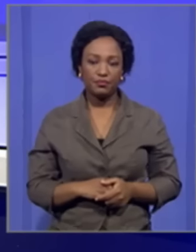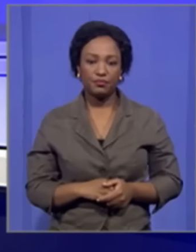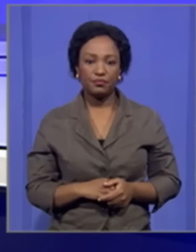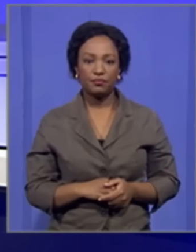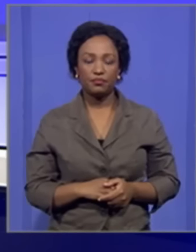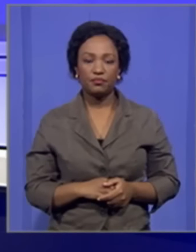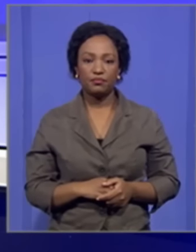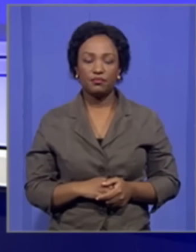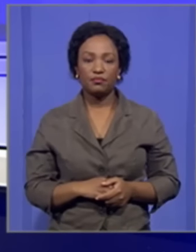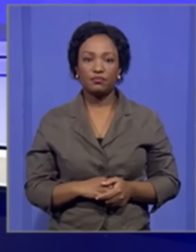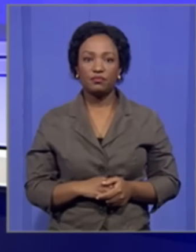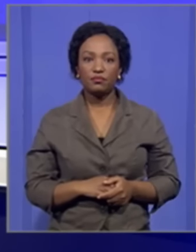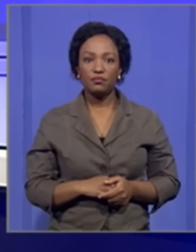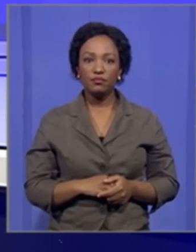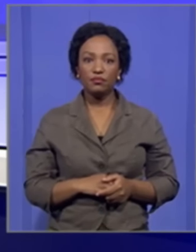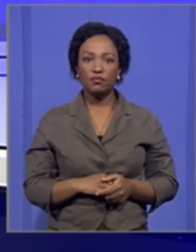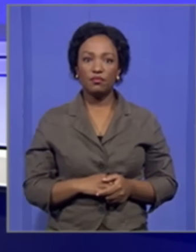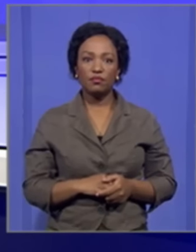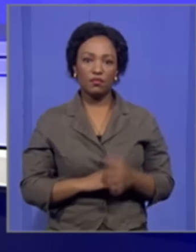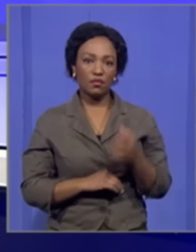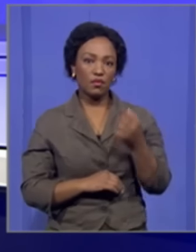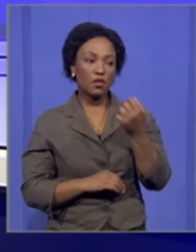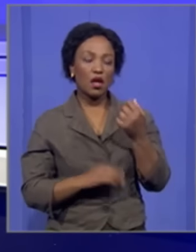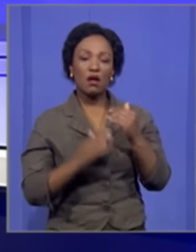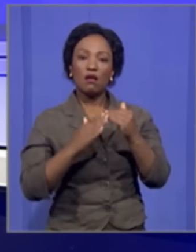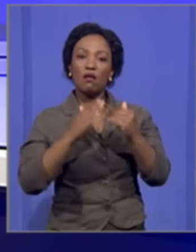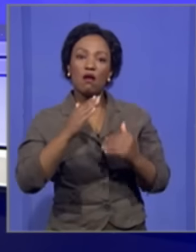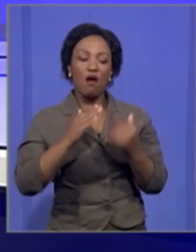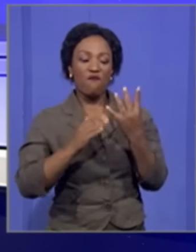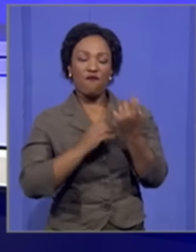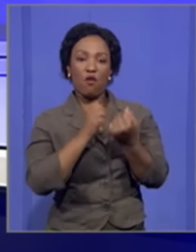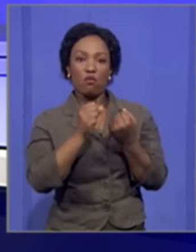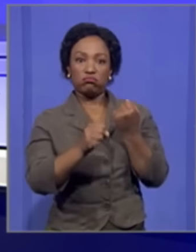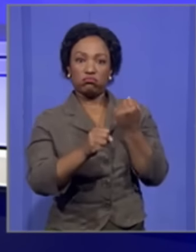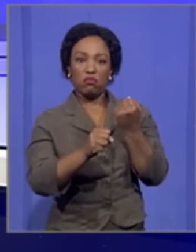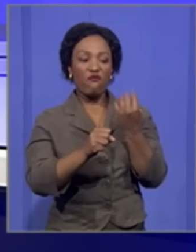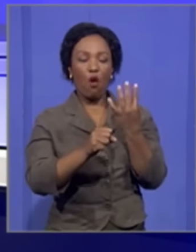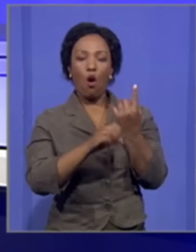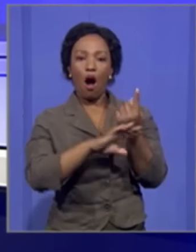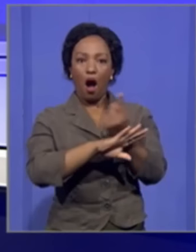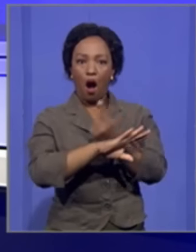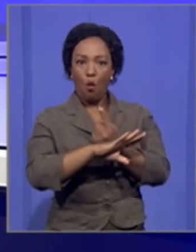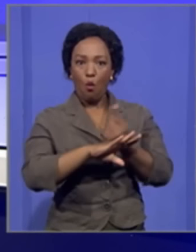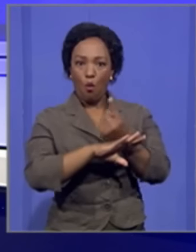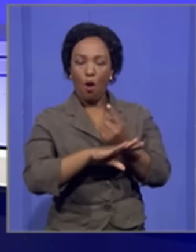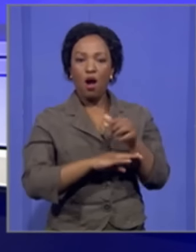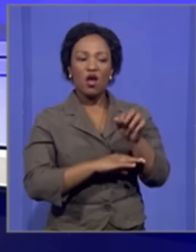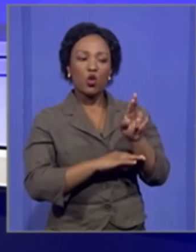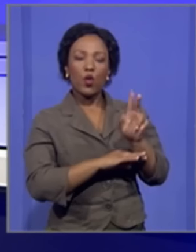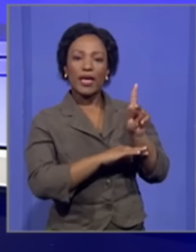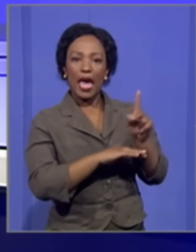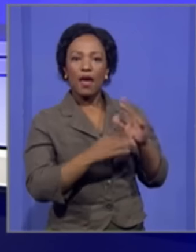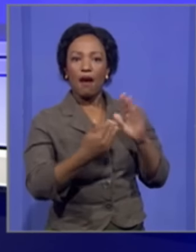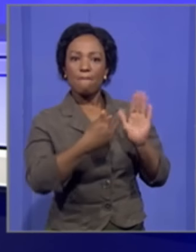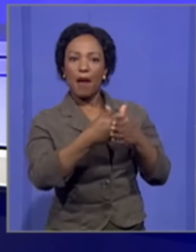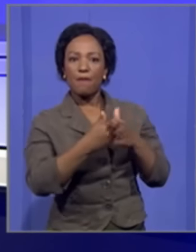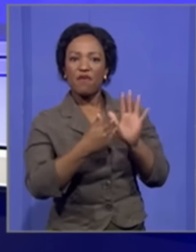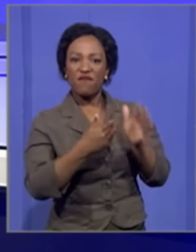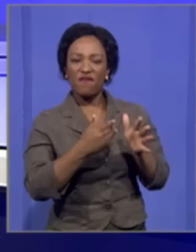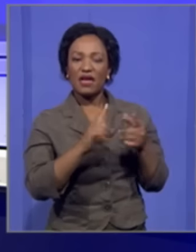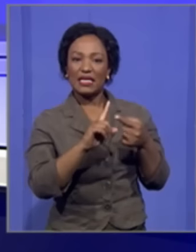Ke taba ya diiri tša ka tlase ga tše nne pele ga ge divoutu di ka tswalela kudu re lebeletše ka United Kingdom yeo e le gore